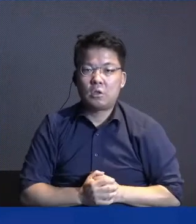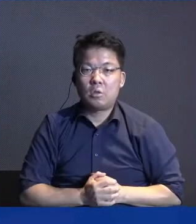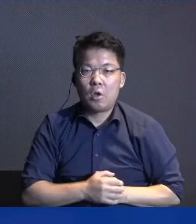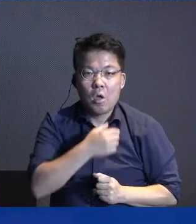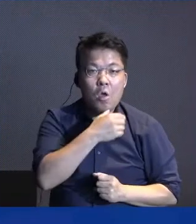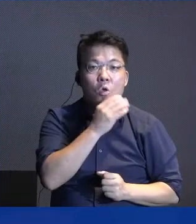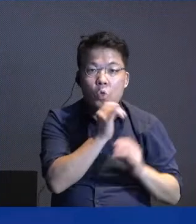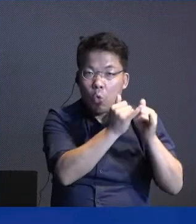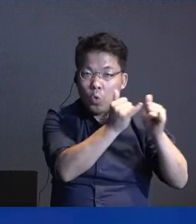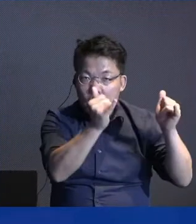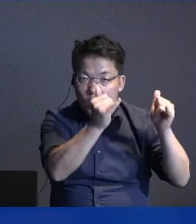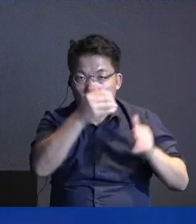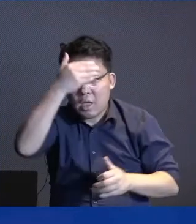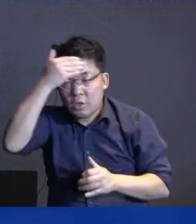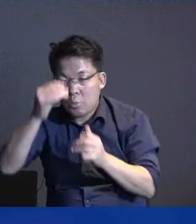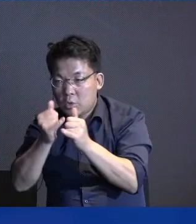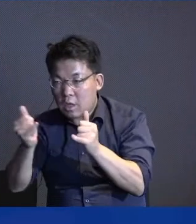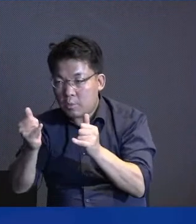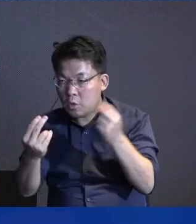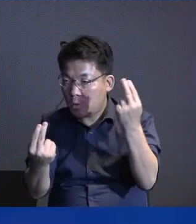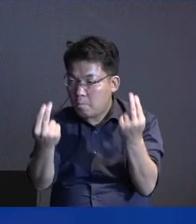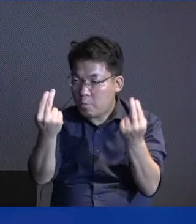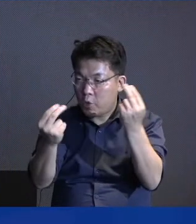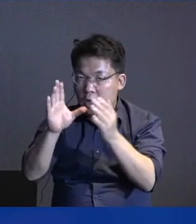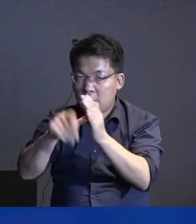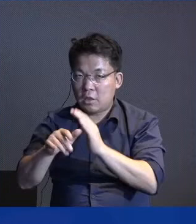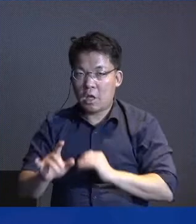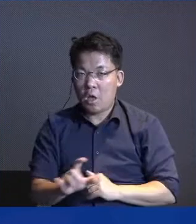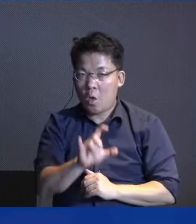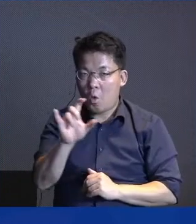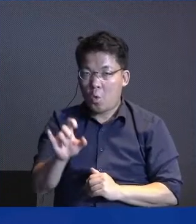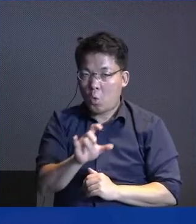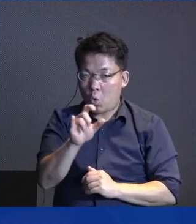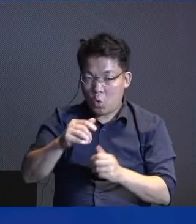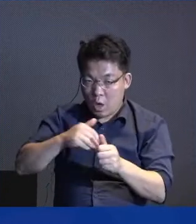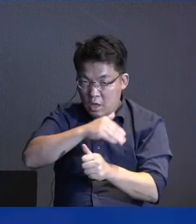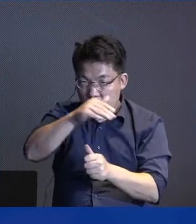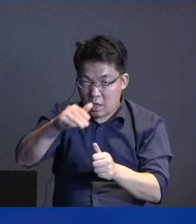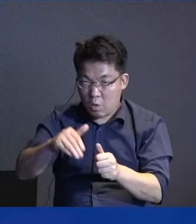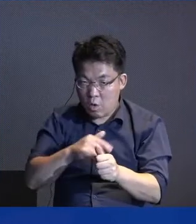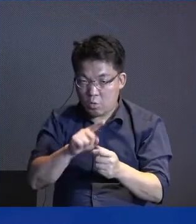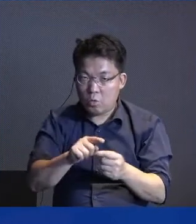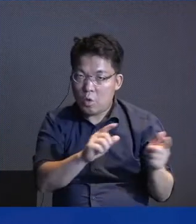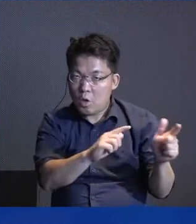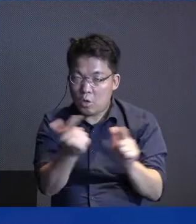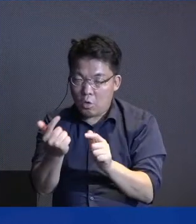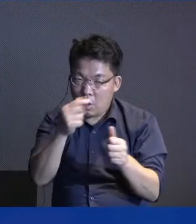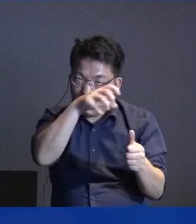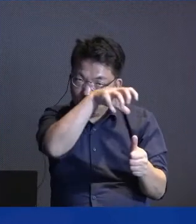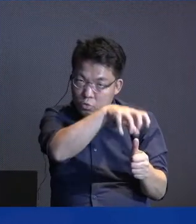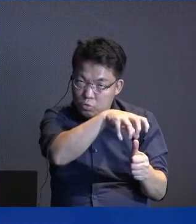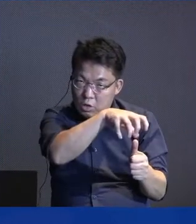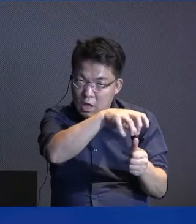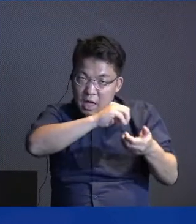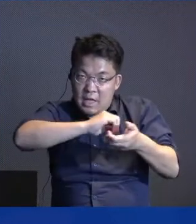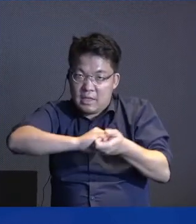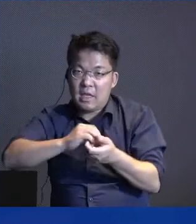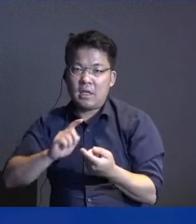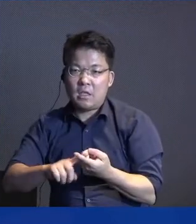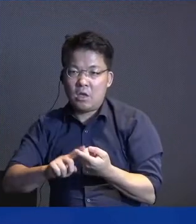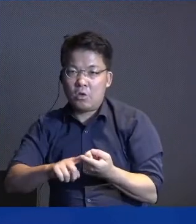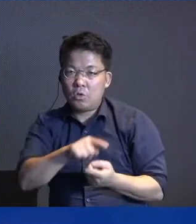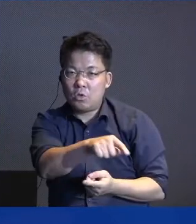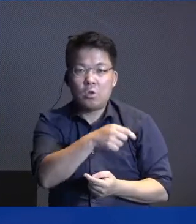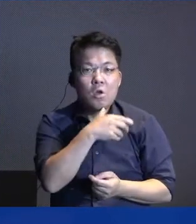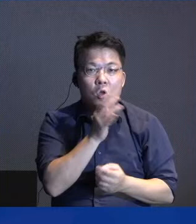level of coping efficacy than their younger counterparts. And study also examined the